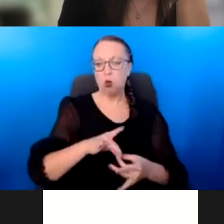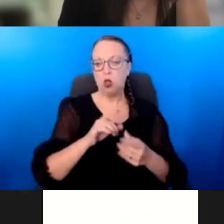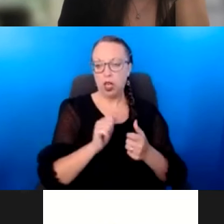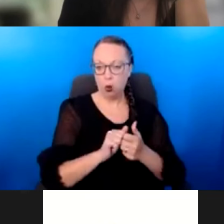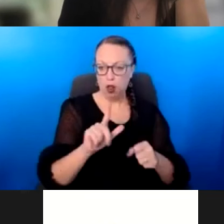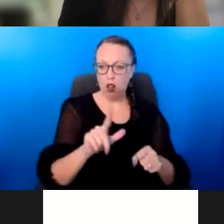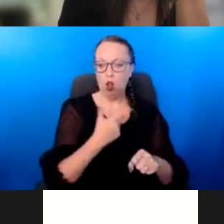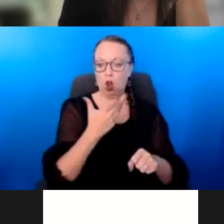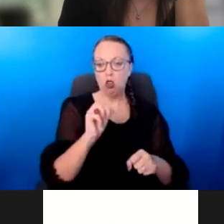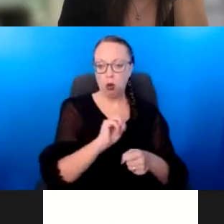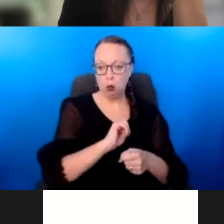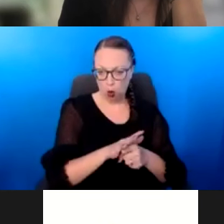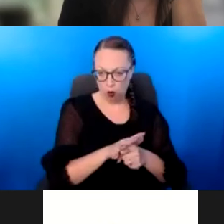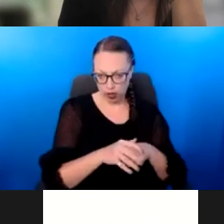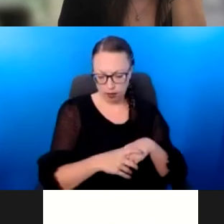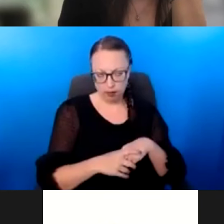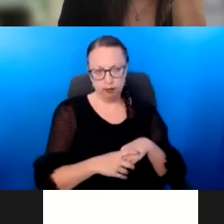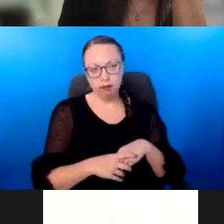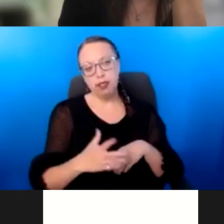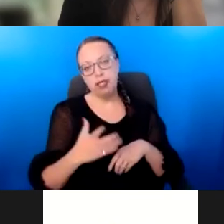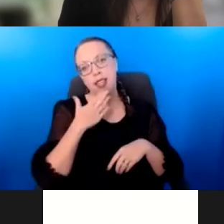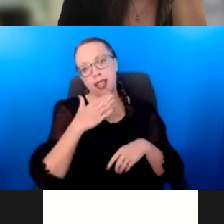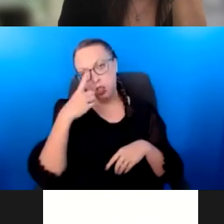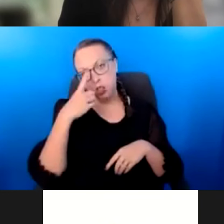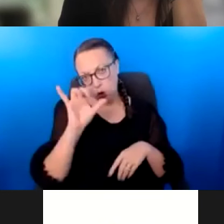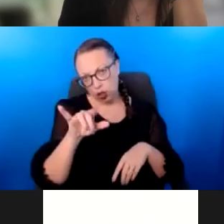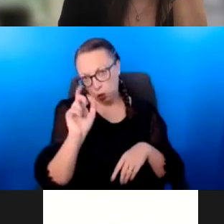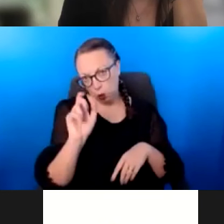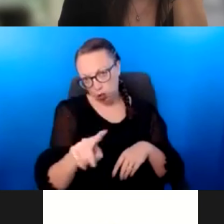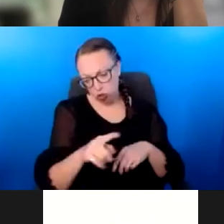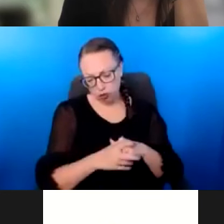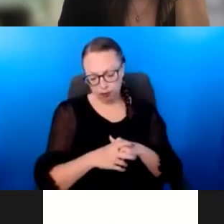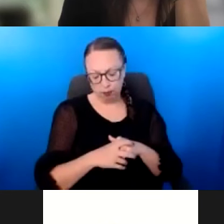Oh, thank you for that question. We're about to